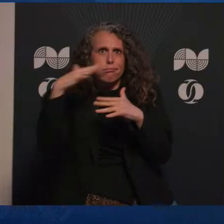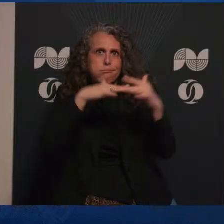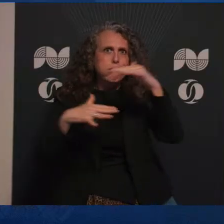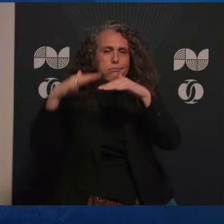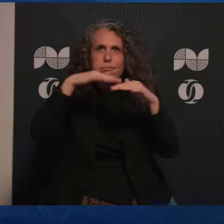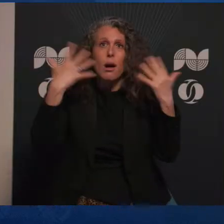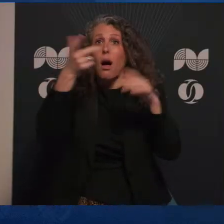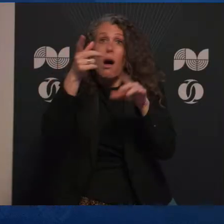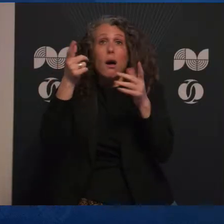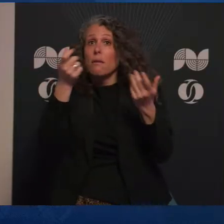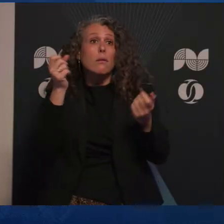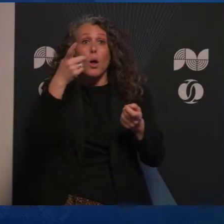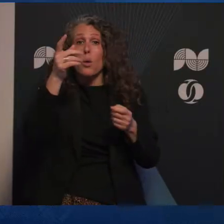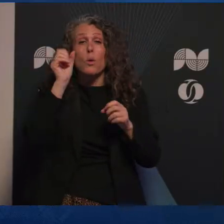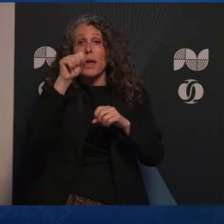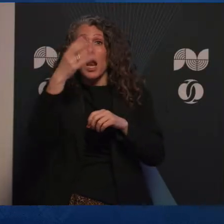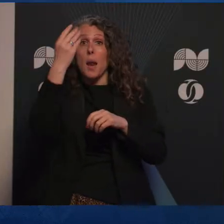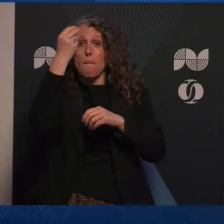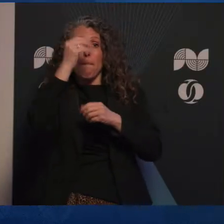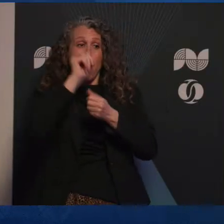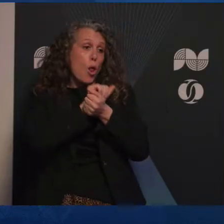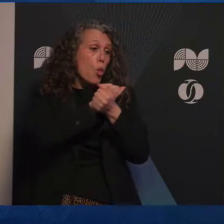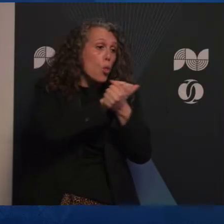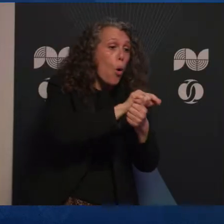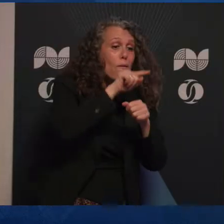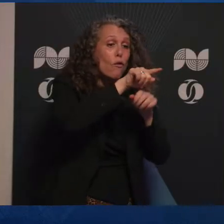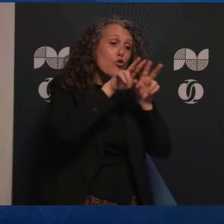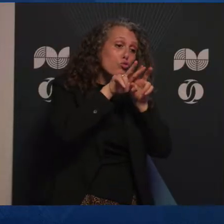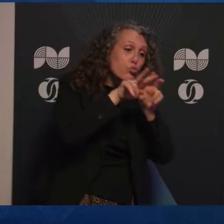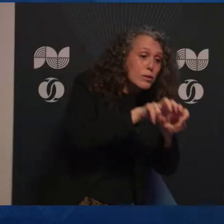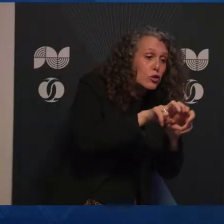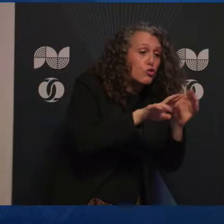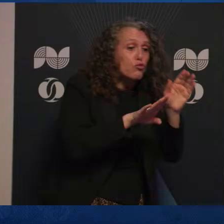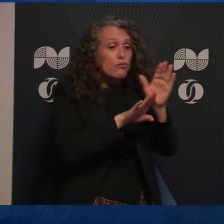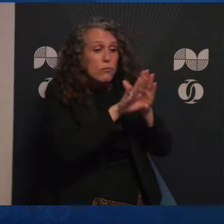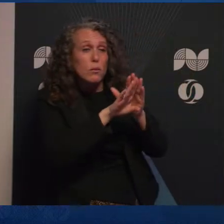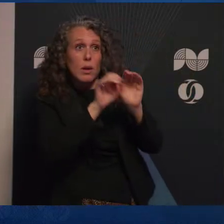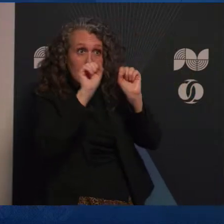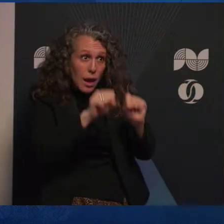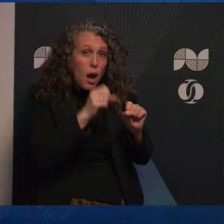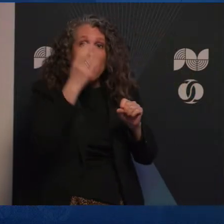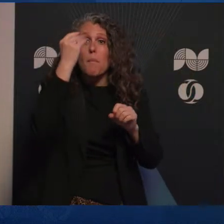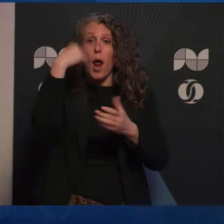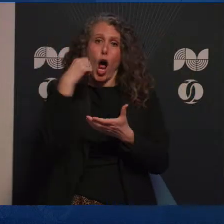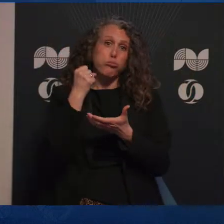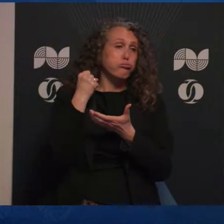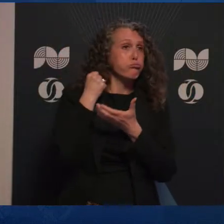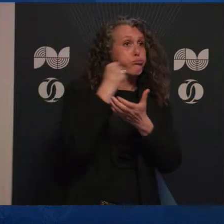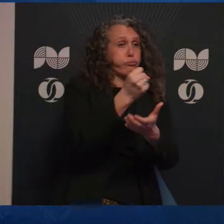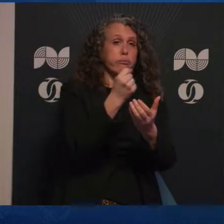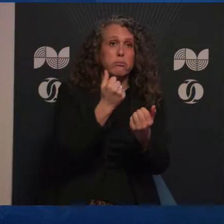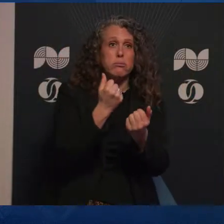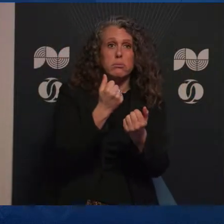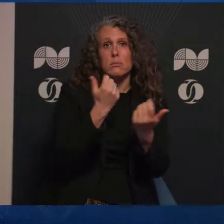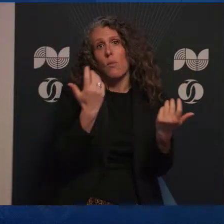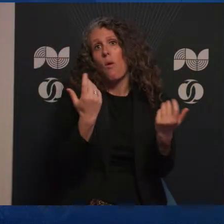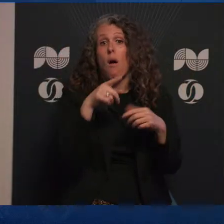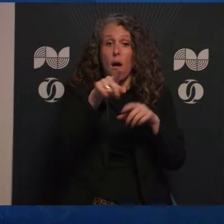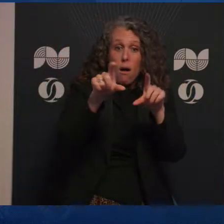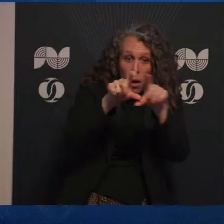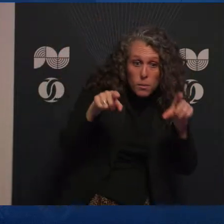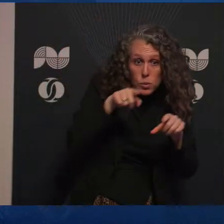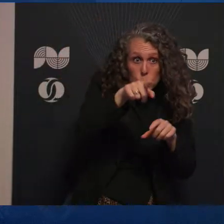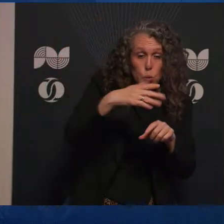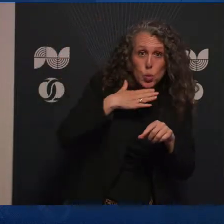loans to preferred sector for R&D for particular purposes. You can give grants. You can assist firms to